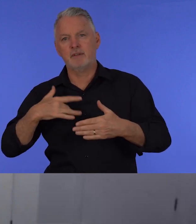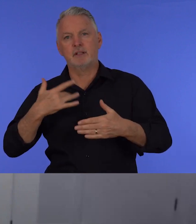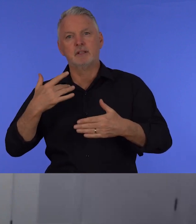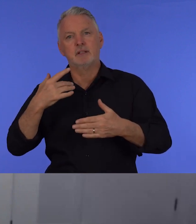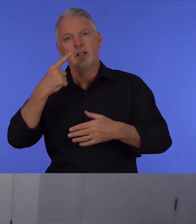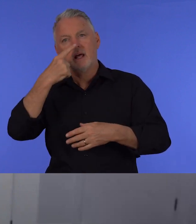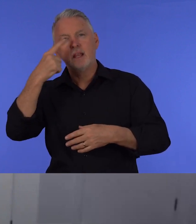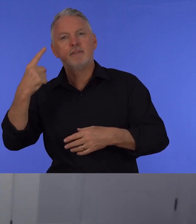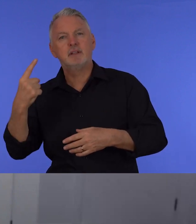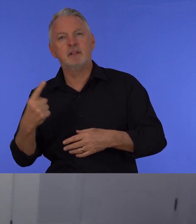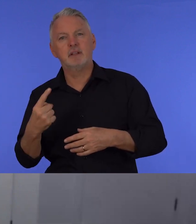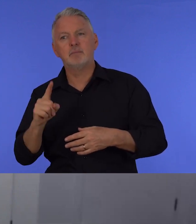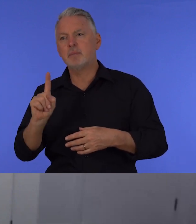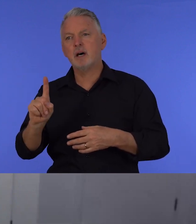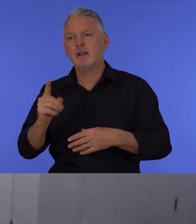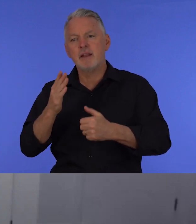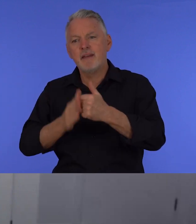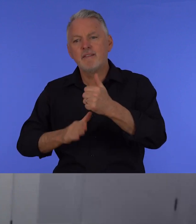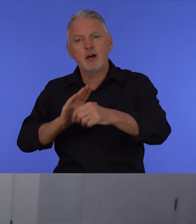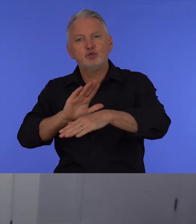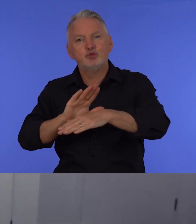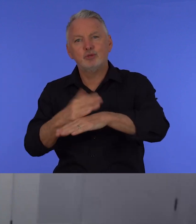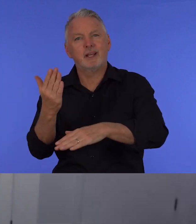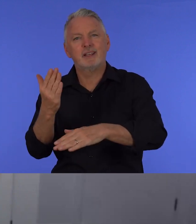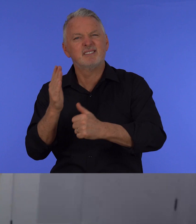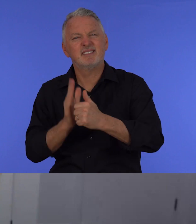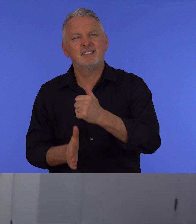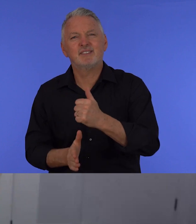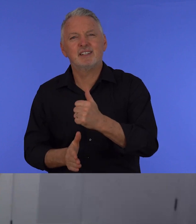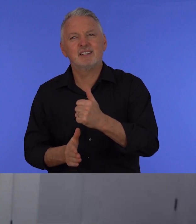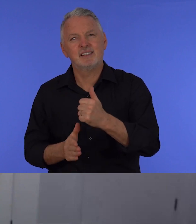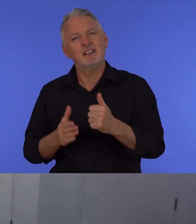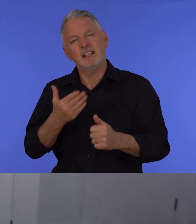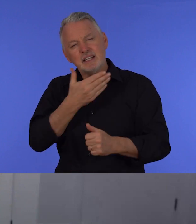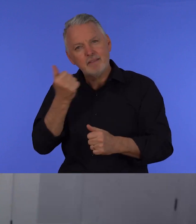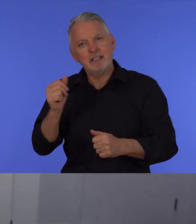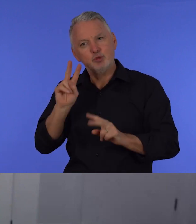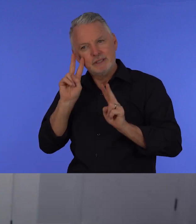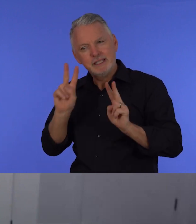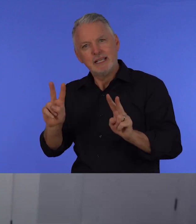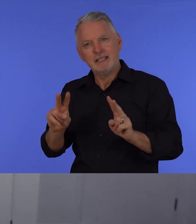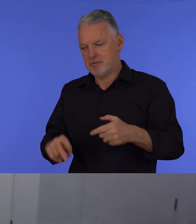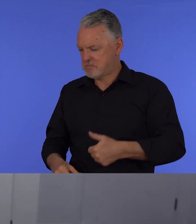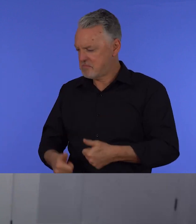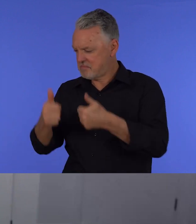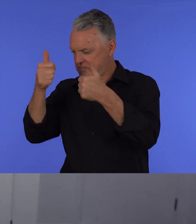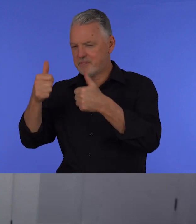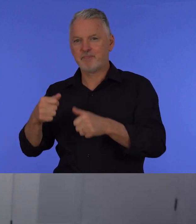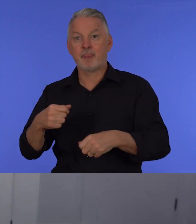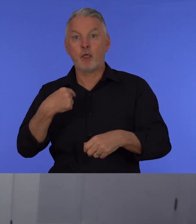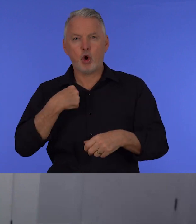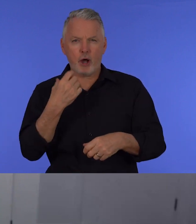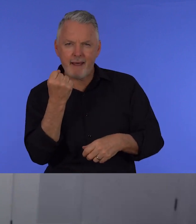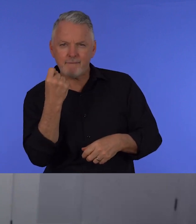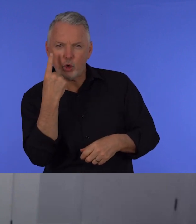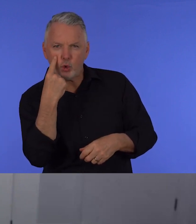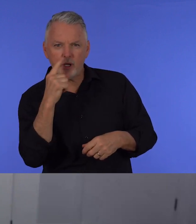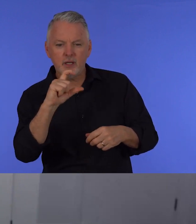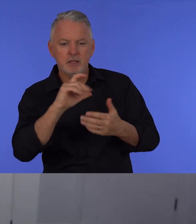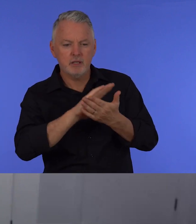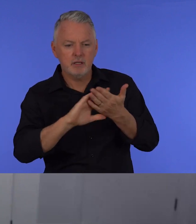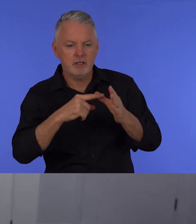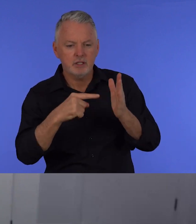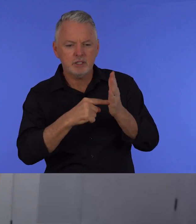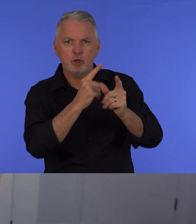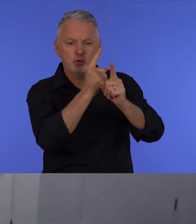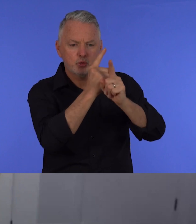of goes to show that it is never too late to start. And it's really lovely to see how well he's doing in that Scout setting.